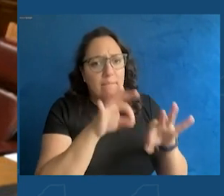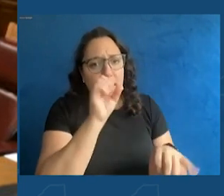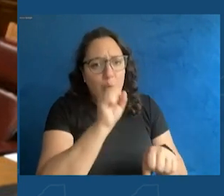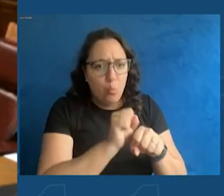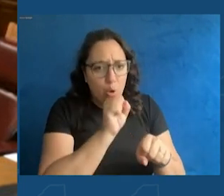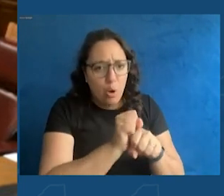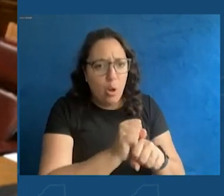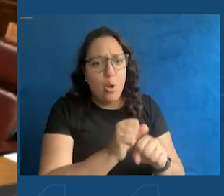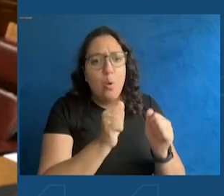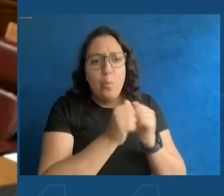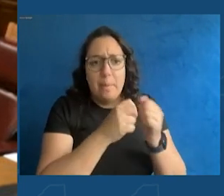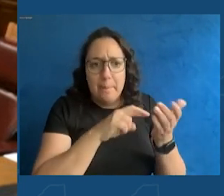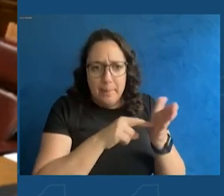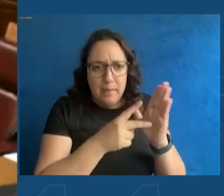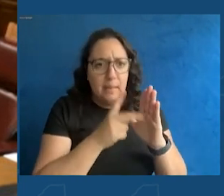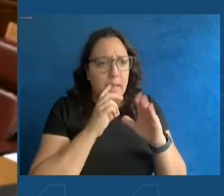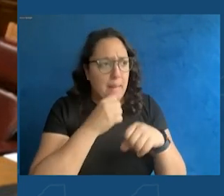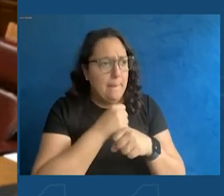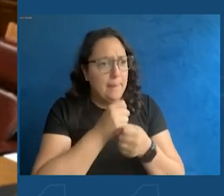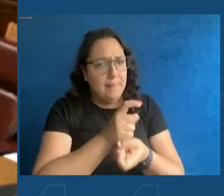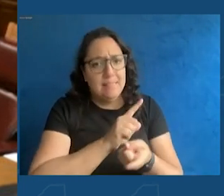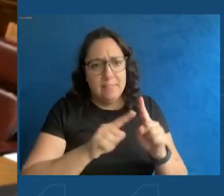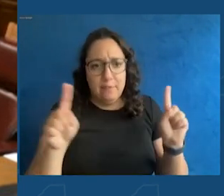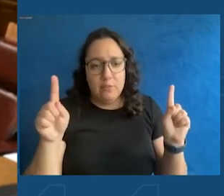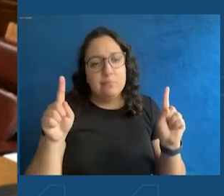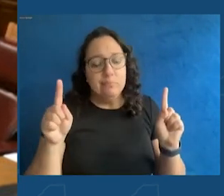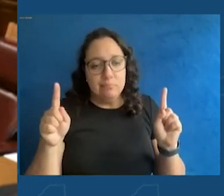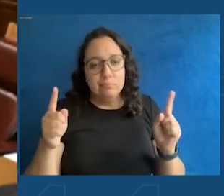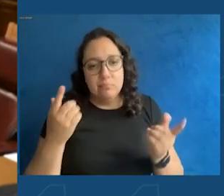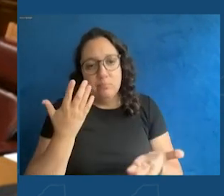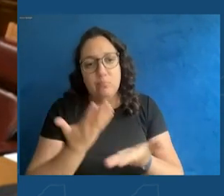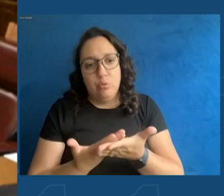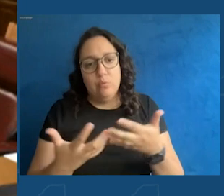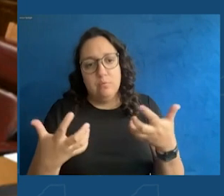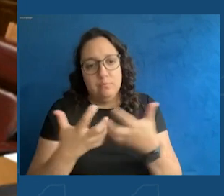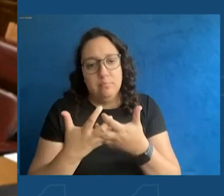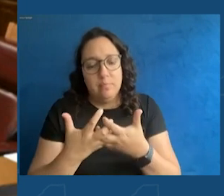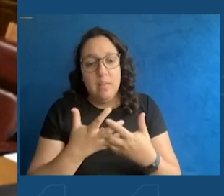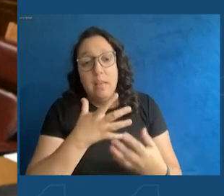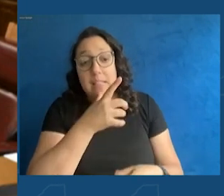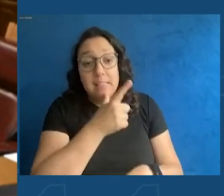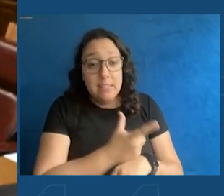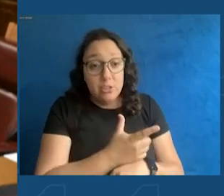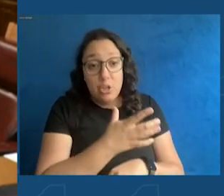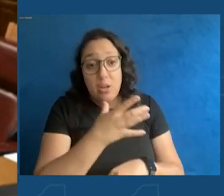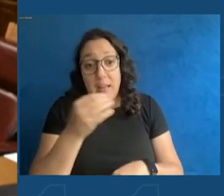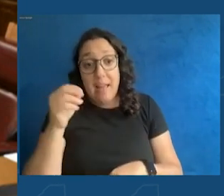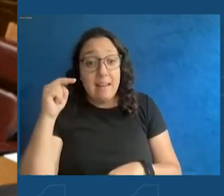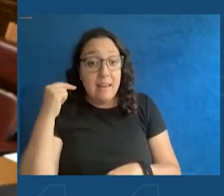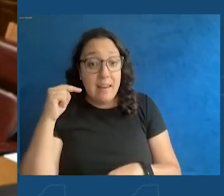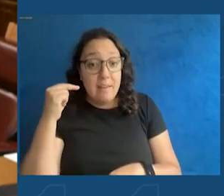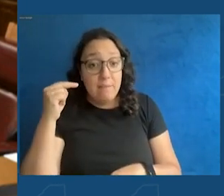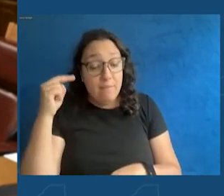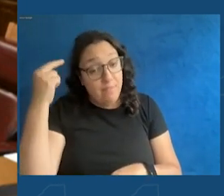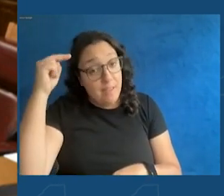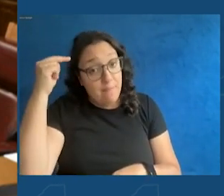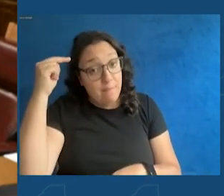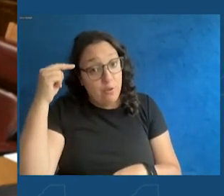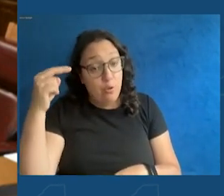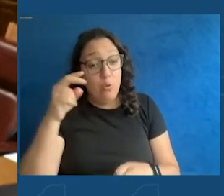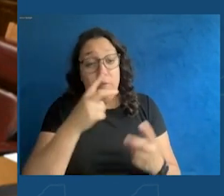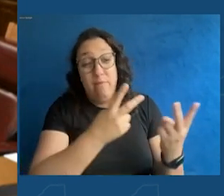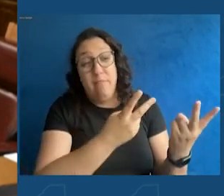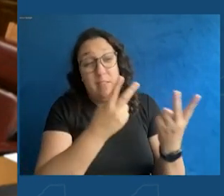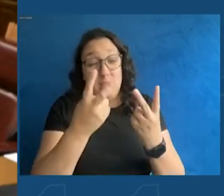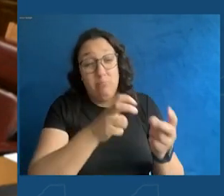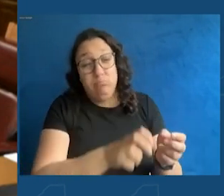you to make a difference, which this surely is. My sister and my nephew, who have come a long way to join me today.